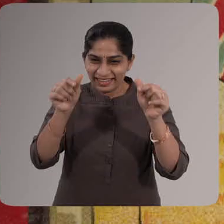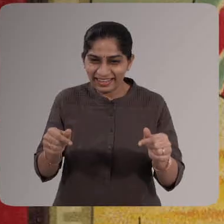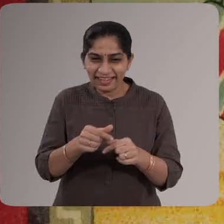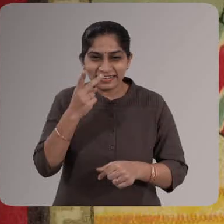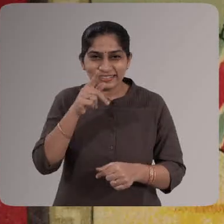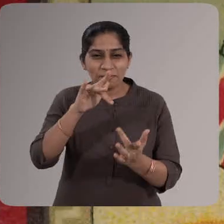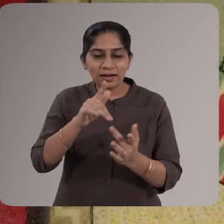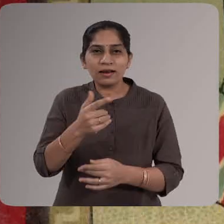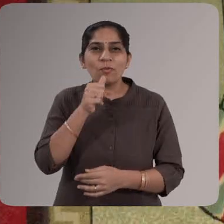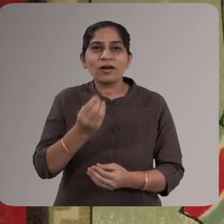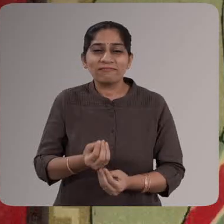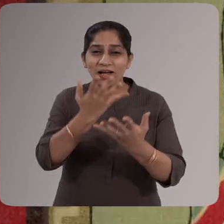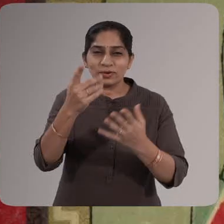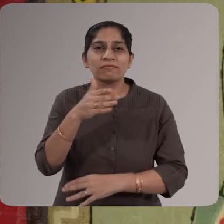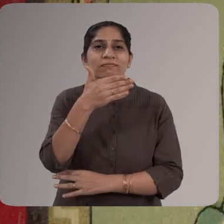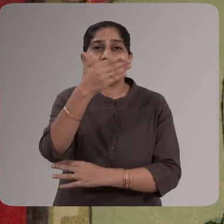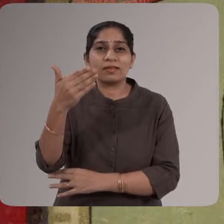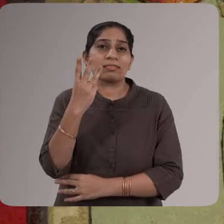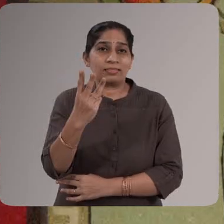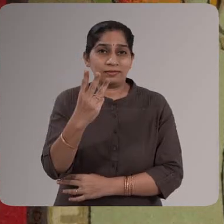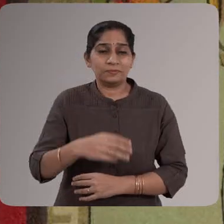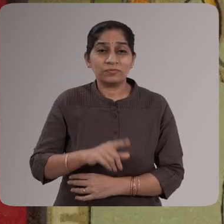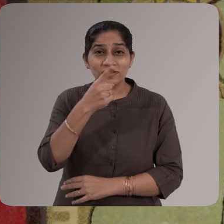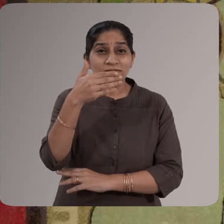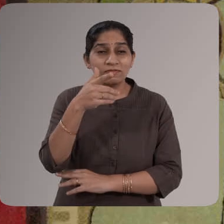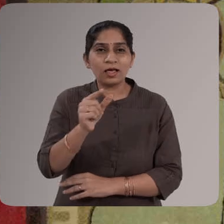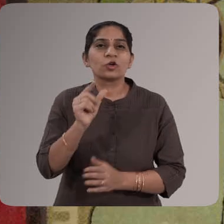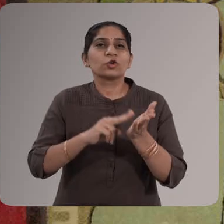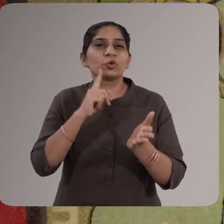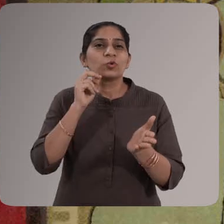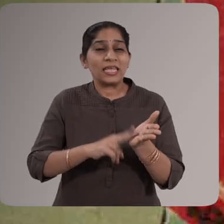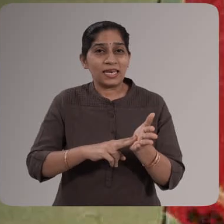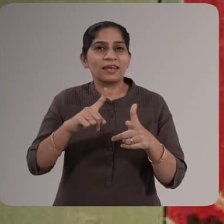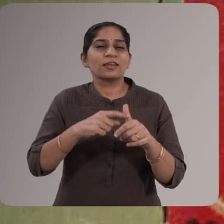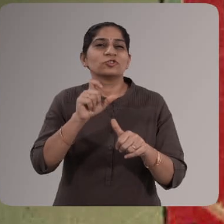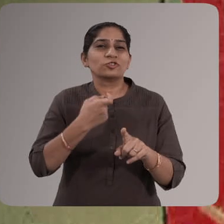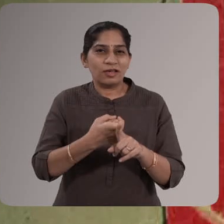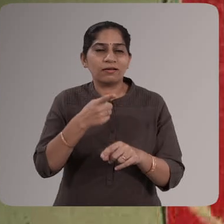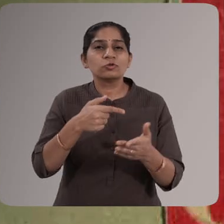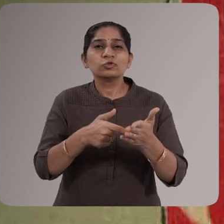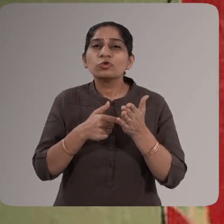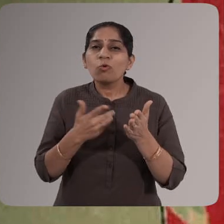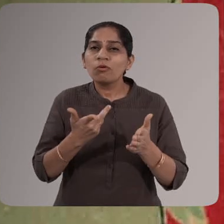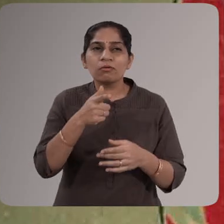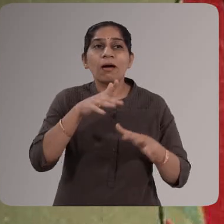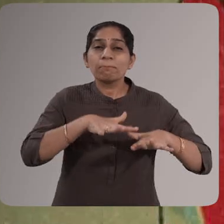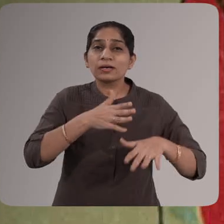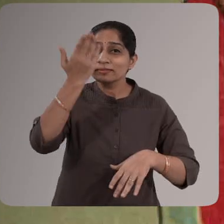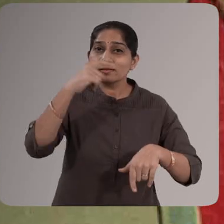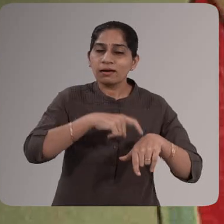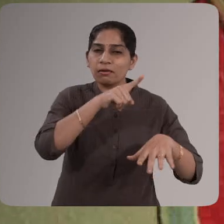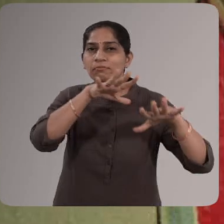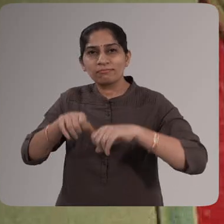a scene surrounding a water fountain adorned with three flags. The first is the Union Jack, representing the